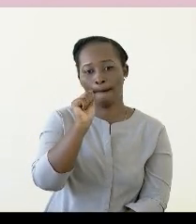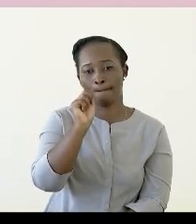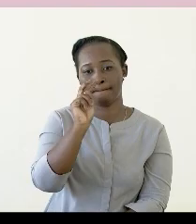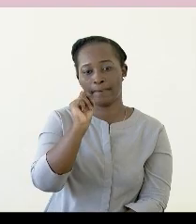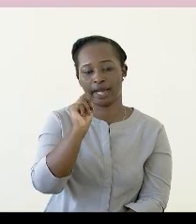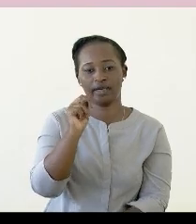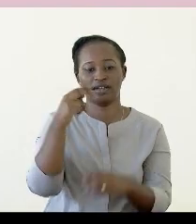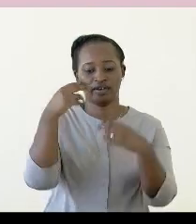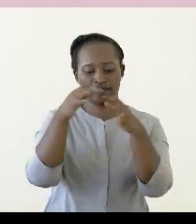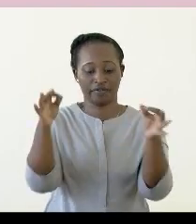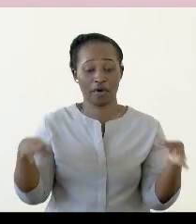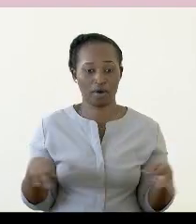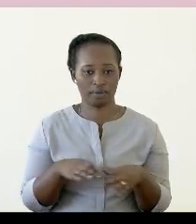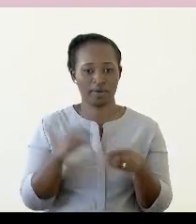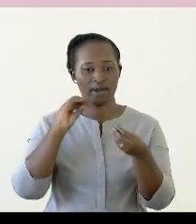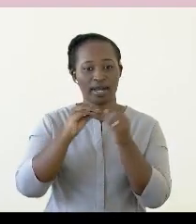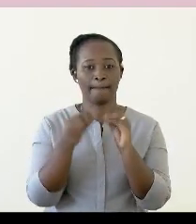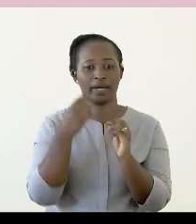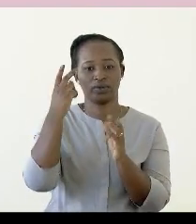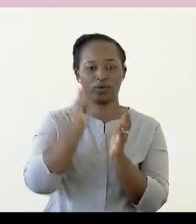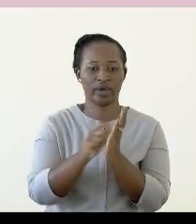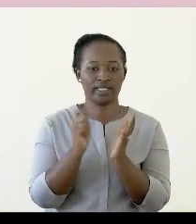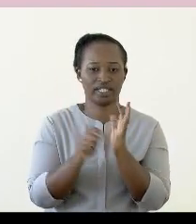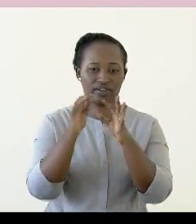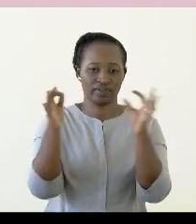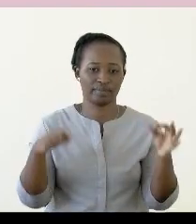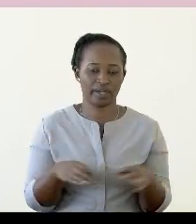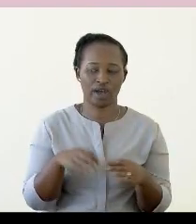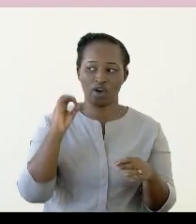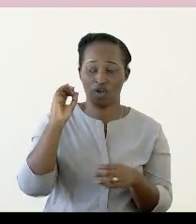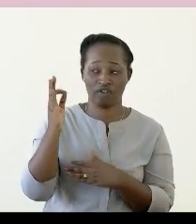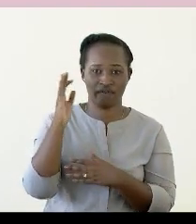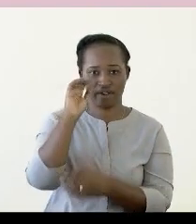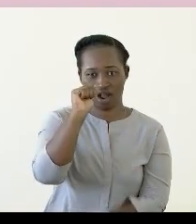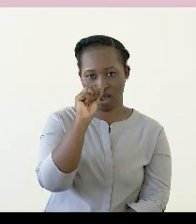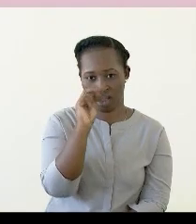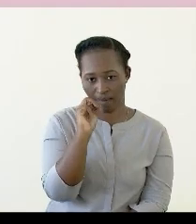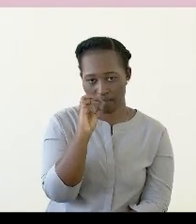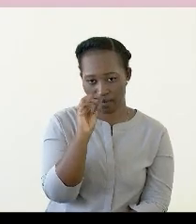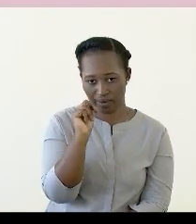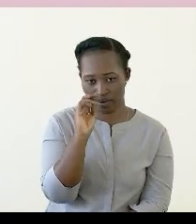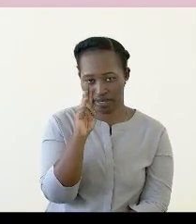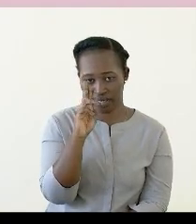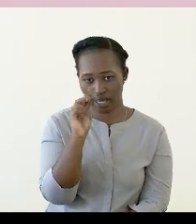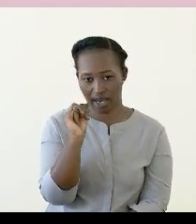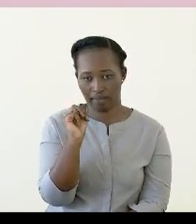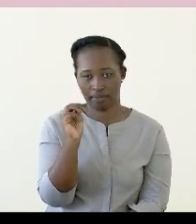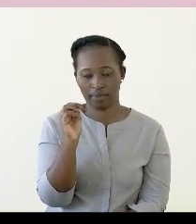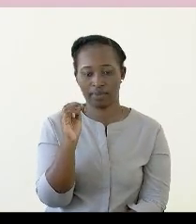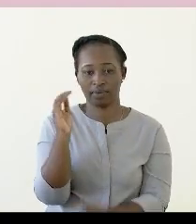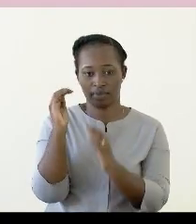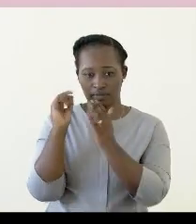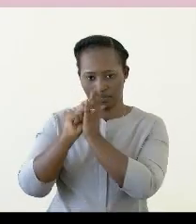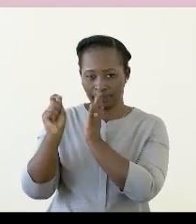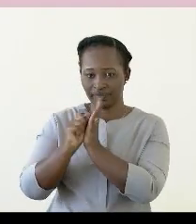And number 2, writing the formula of the particles, here we have ammonium. The ammonium ion is this one, or the